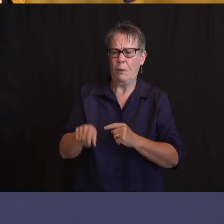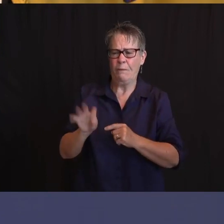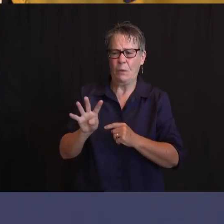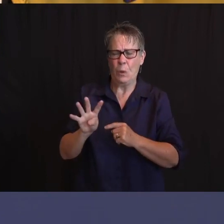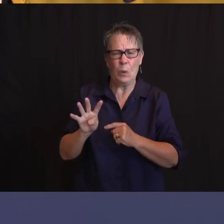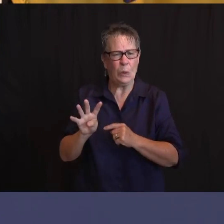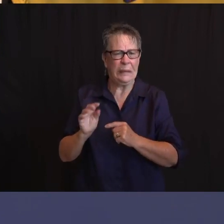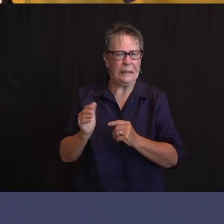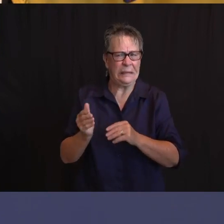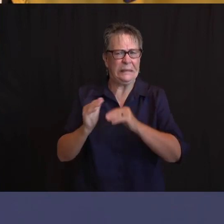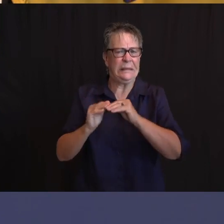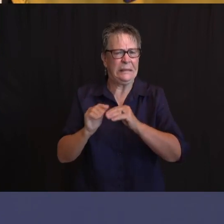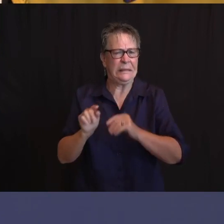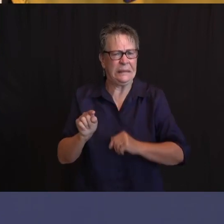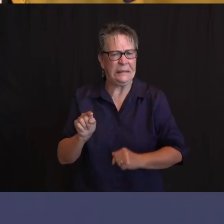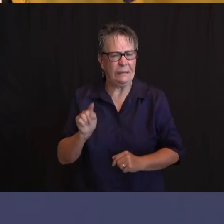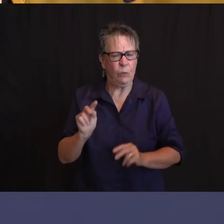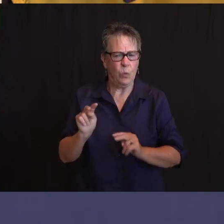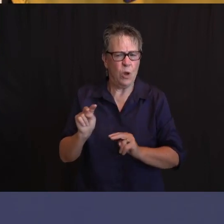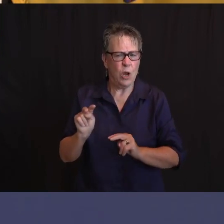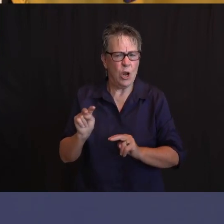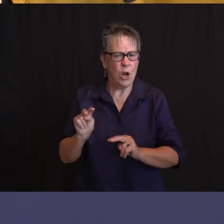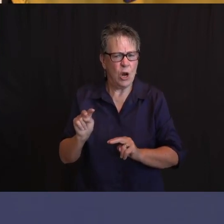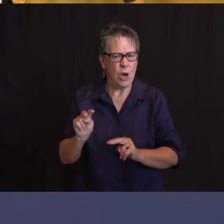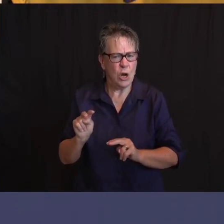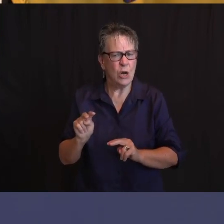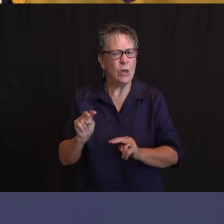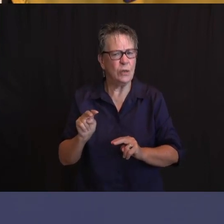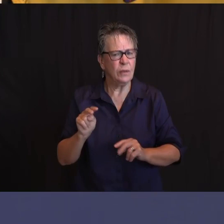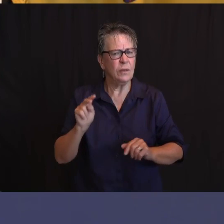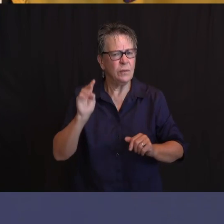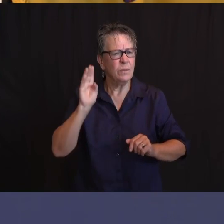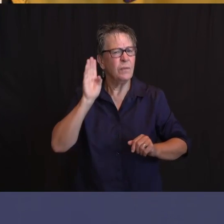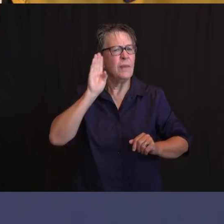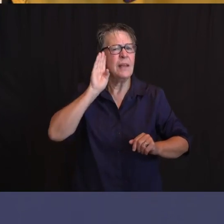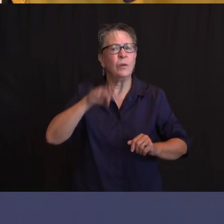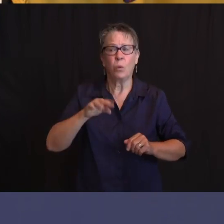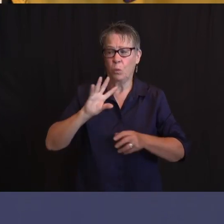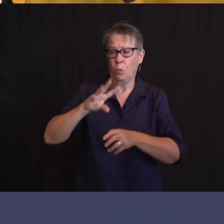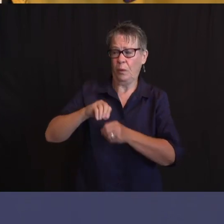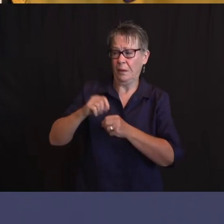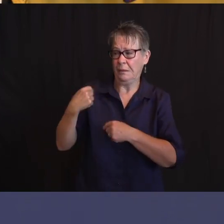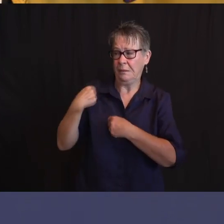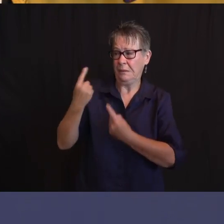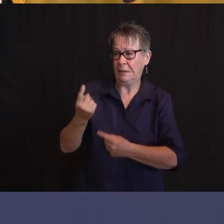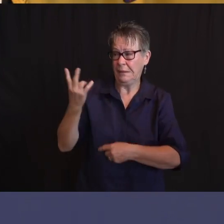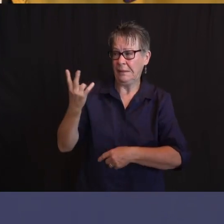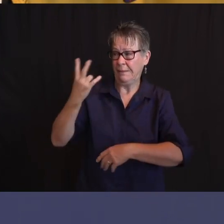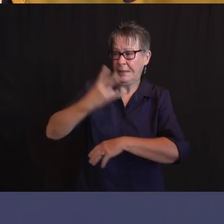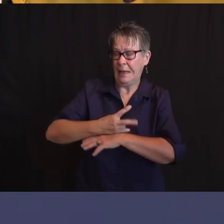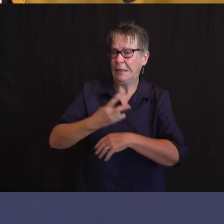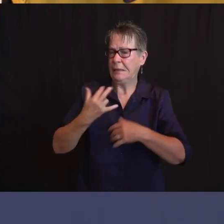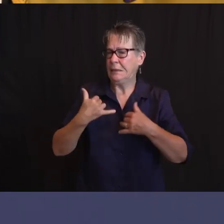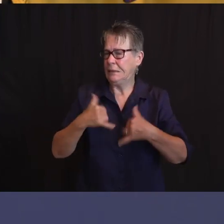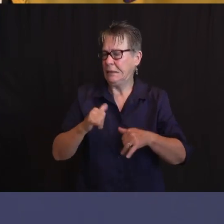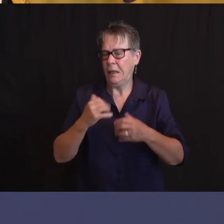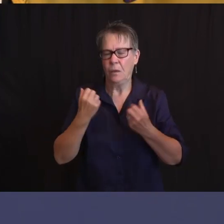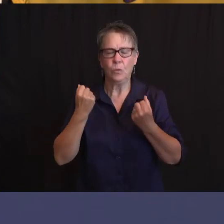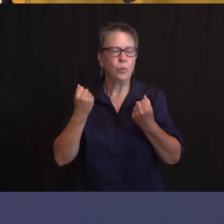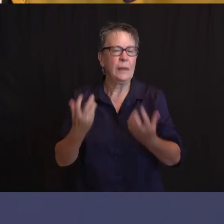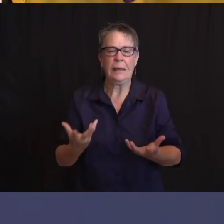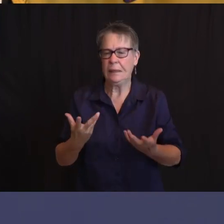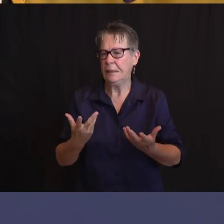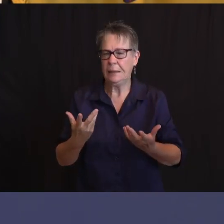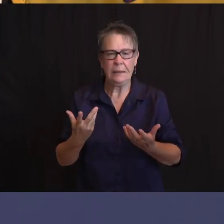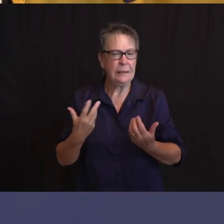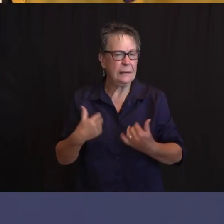That's an undeniable reality. Now, our spot positivity is among the lowest in the nation, so that tells us that a lot of people are getting